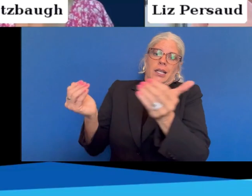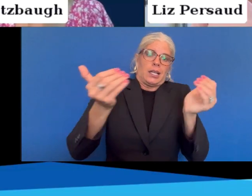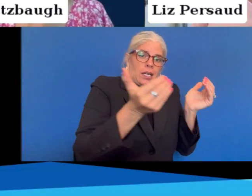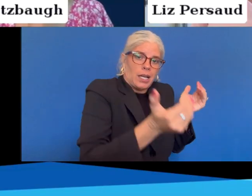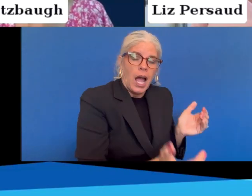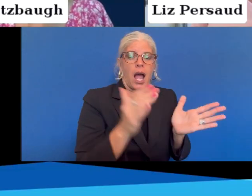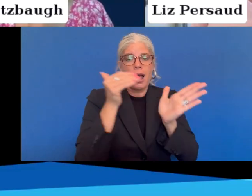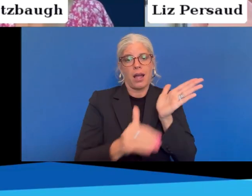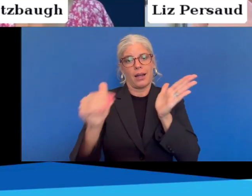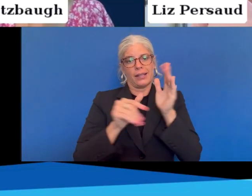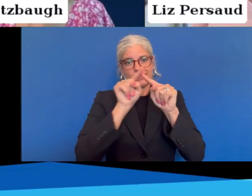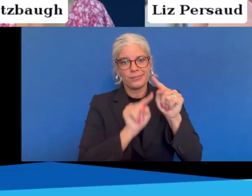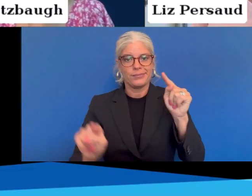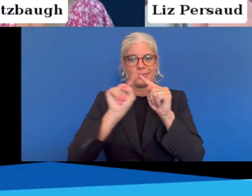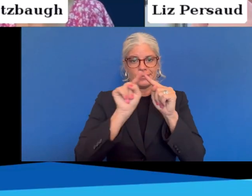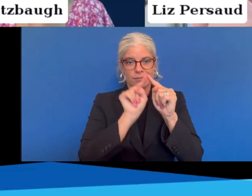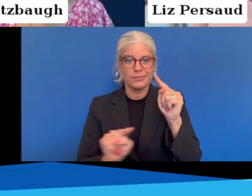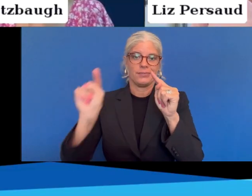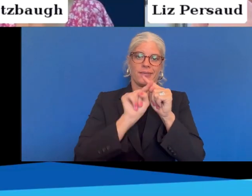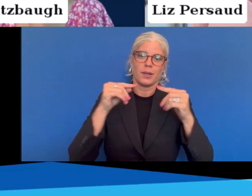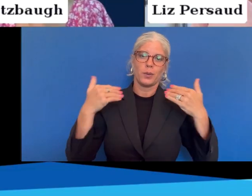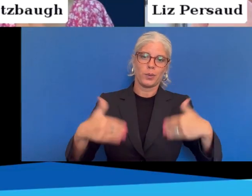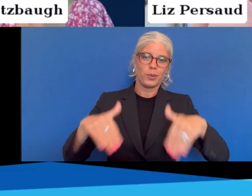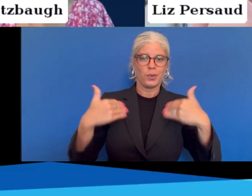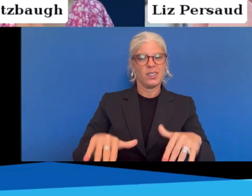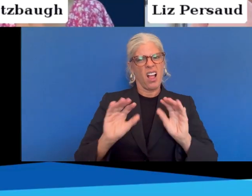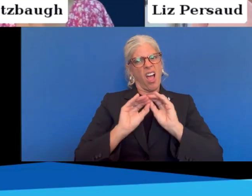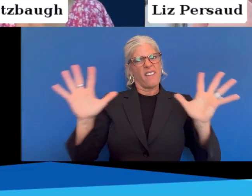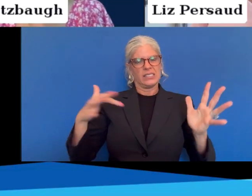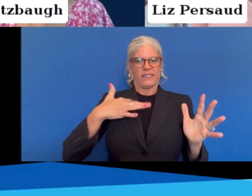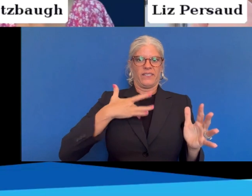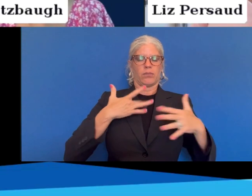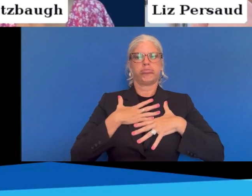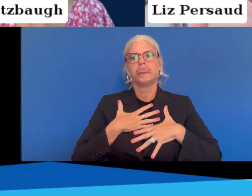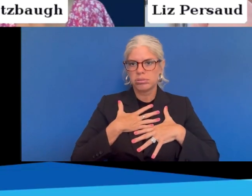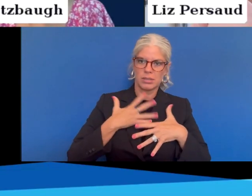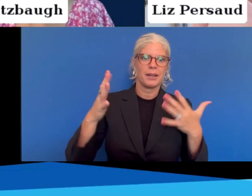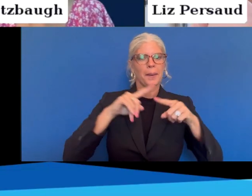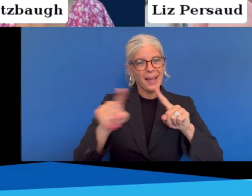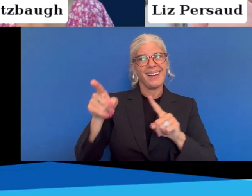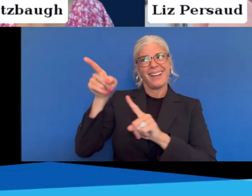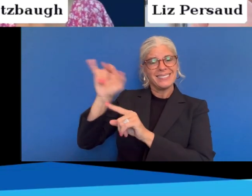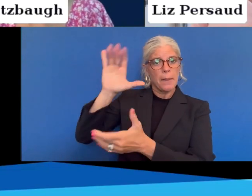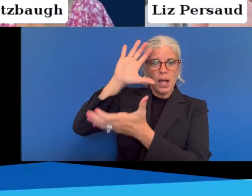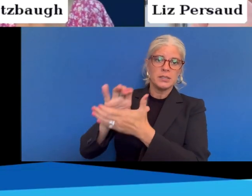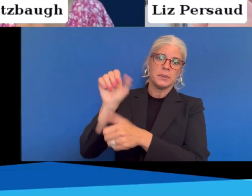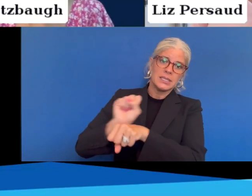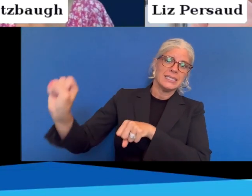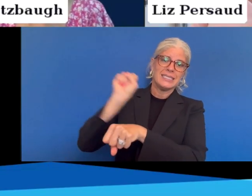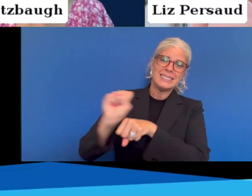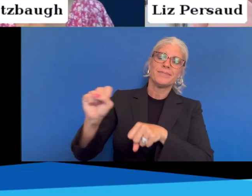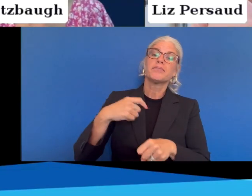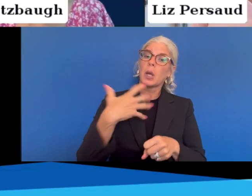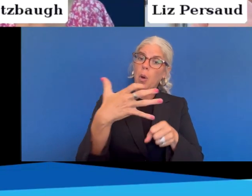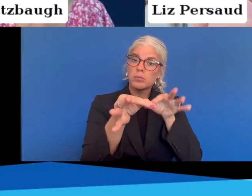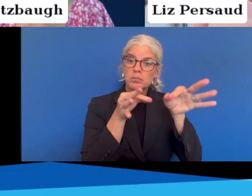but also on a caregiver as well. I wanted to also mention that shortly after doing radiation and